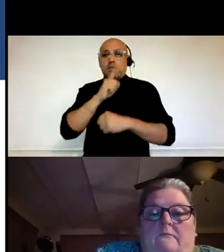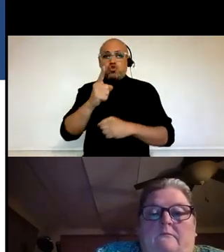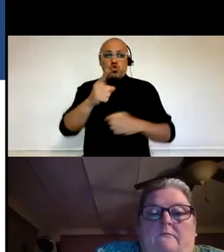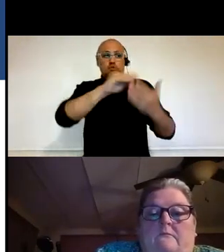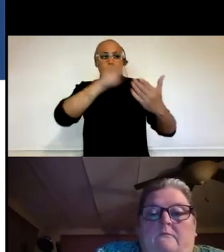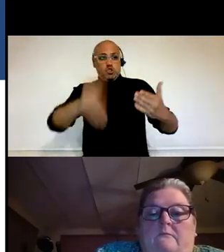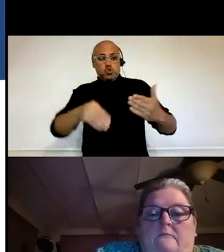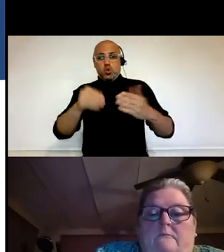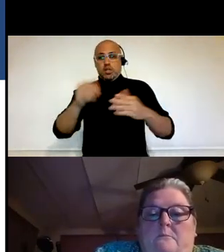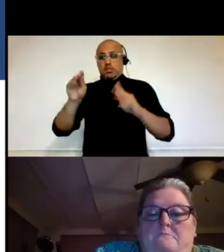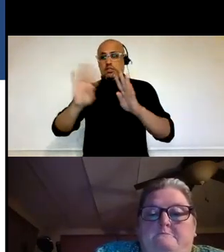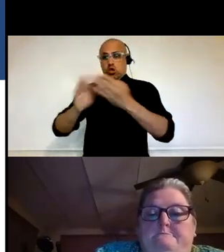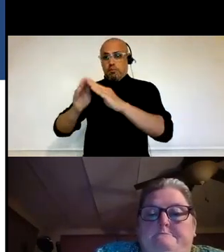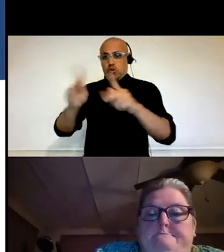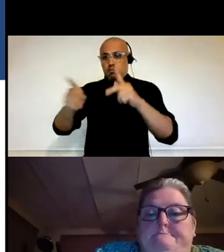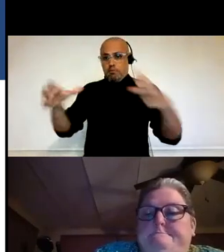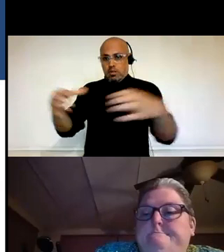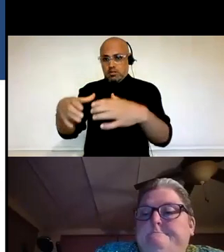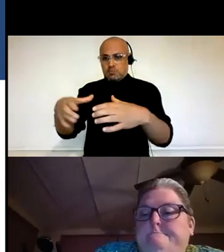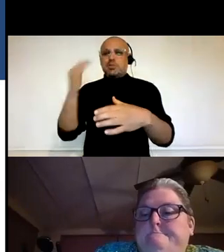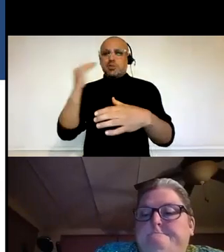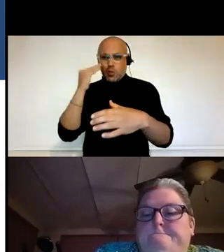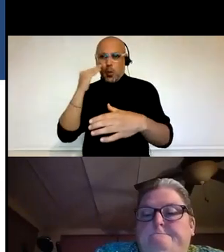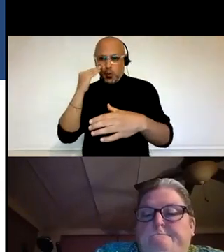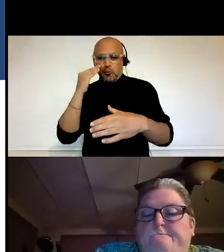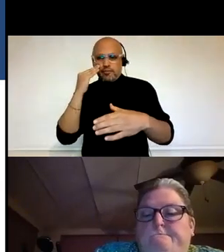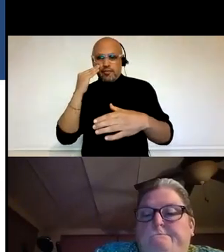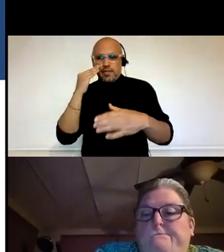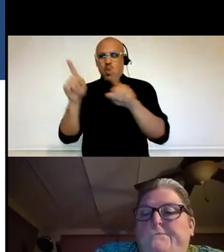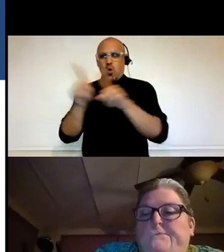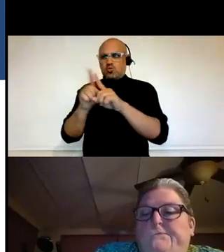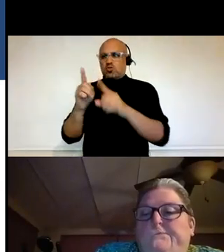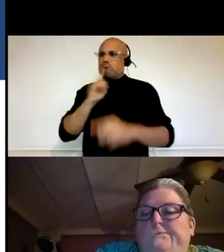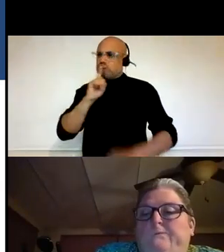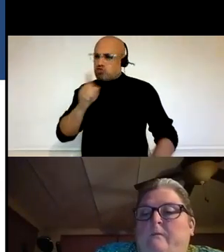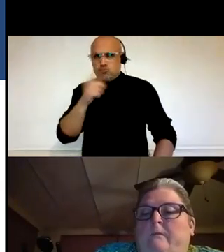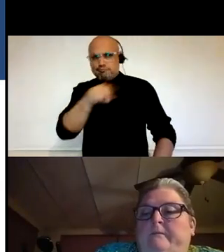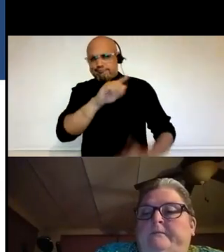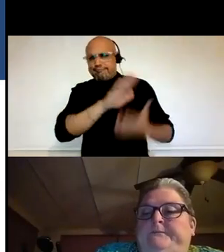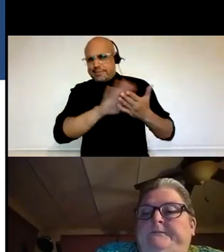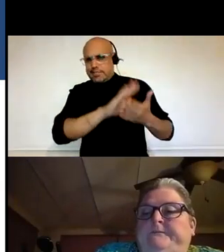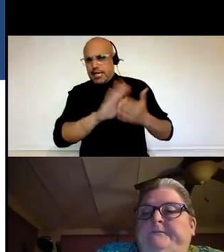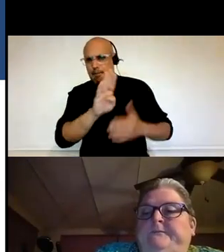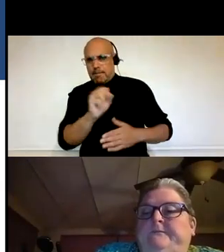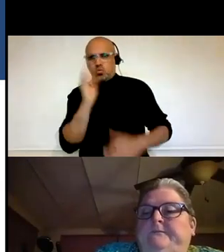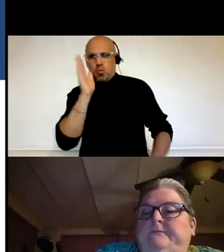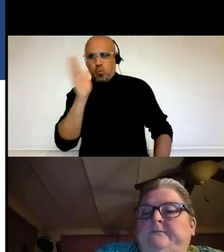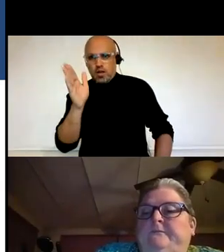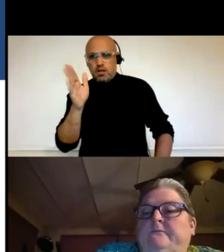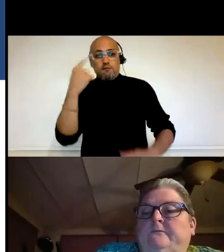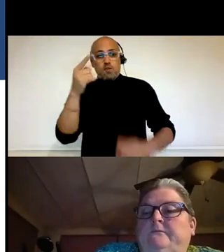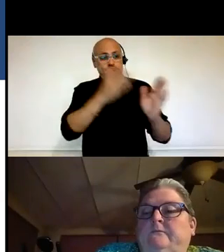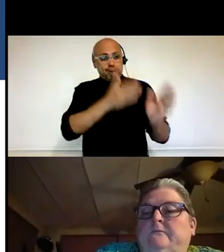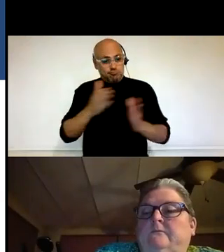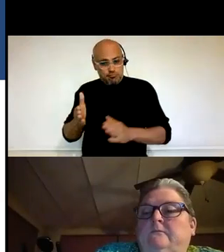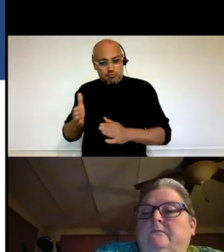populations are aware and also are assured that we will be sanitizing our buses in preparation and